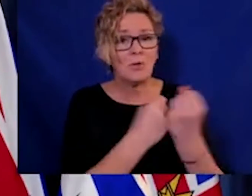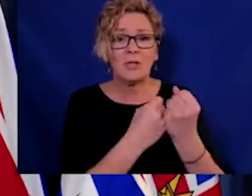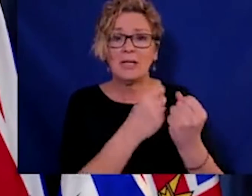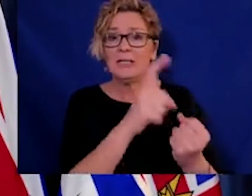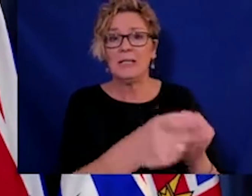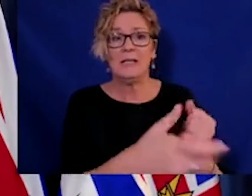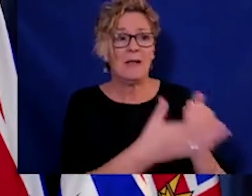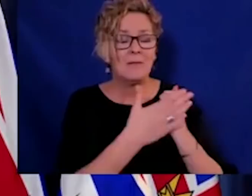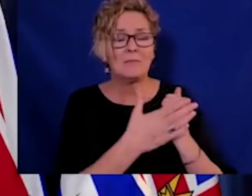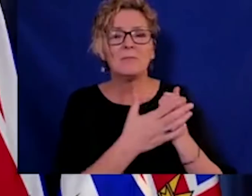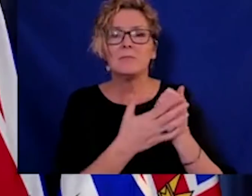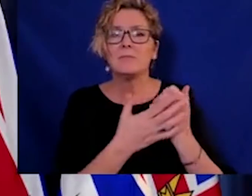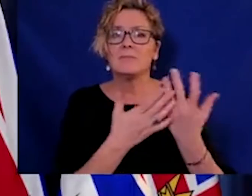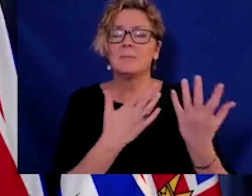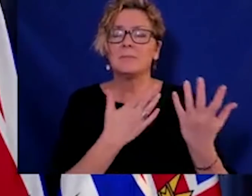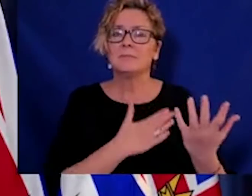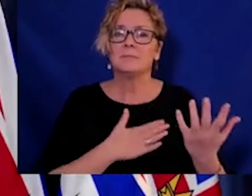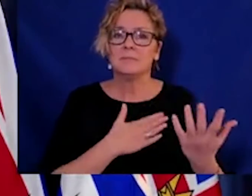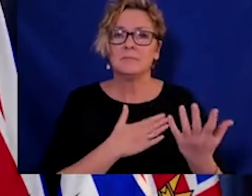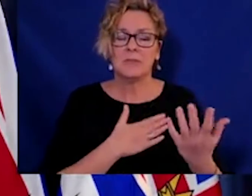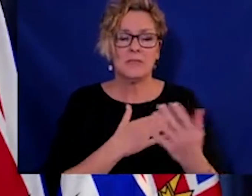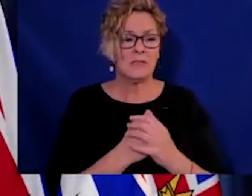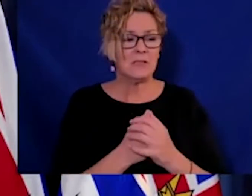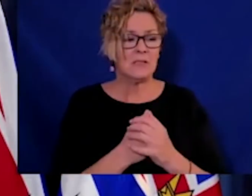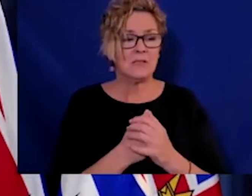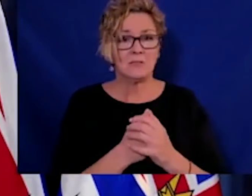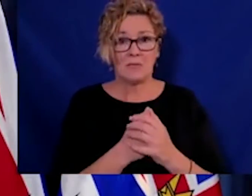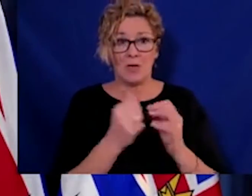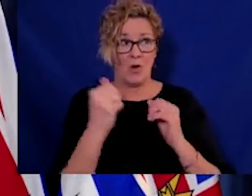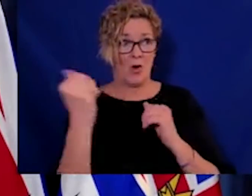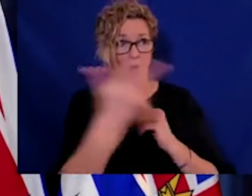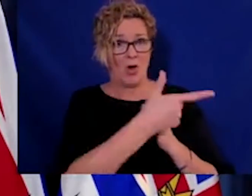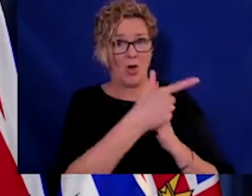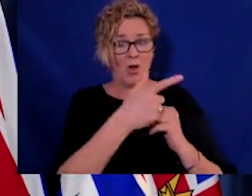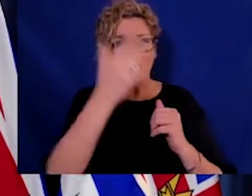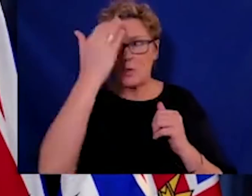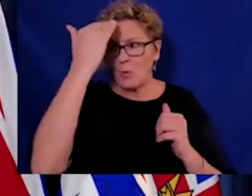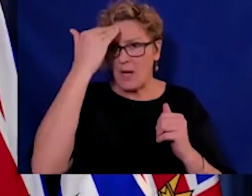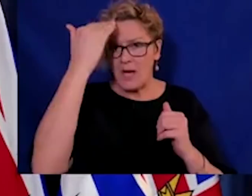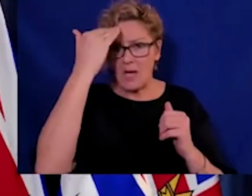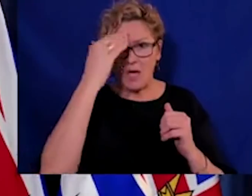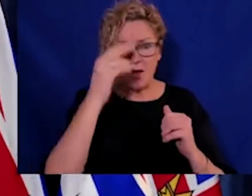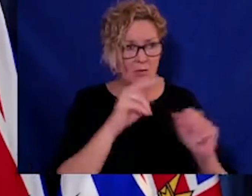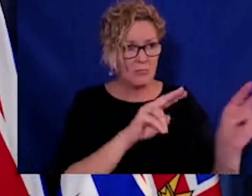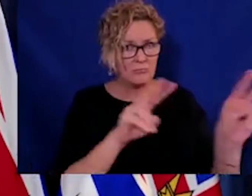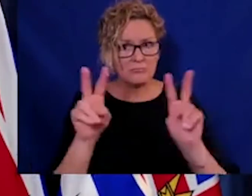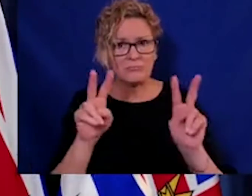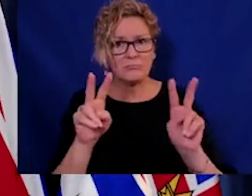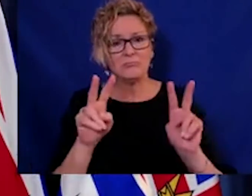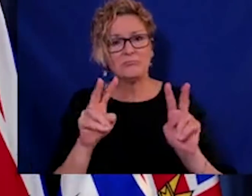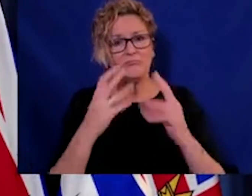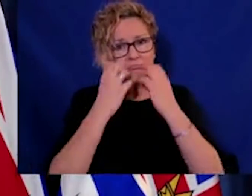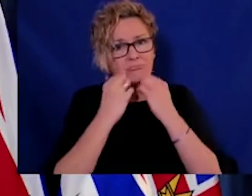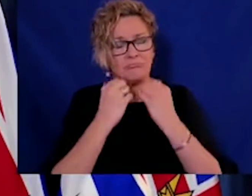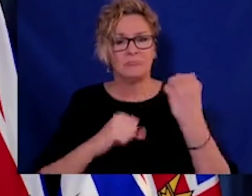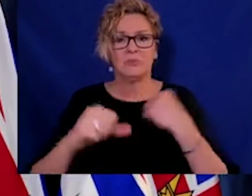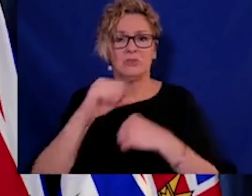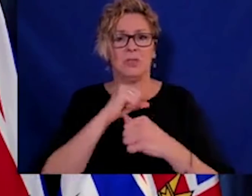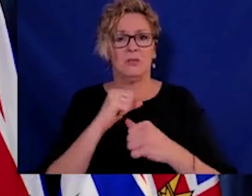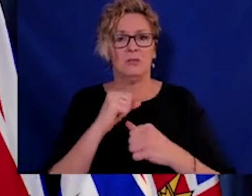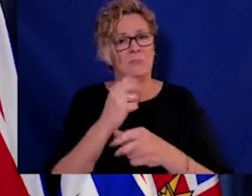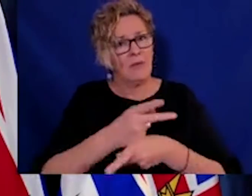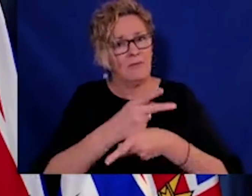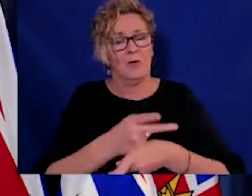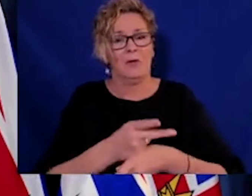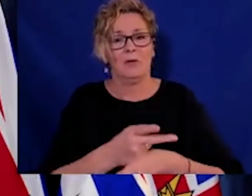of extreme toxicity in the drug supply, and a time where we all have to be careful and we all have to continue to take action. I